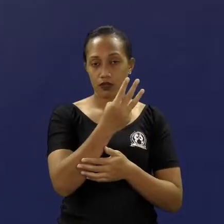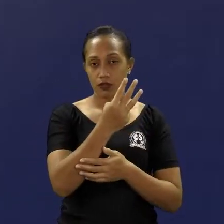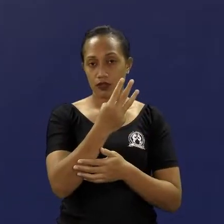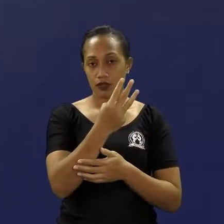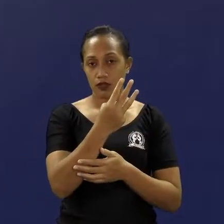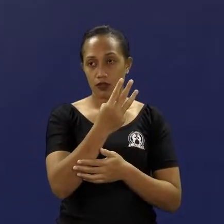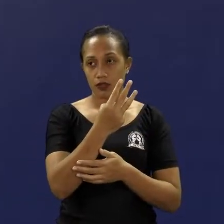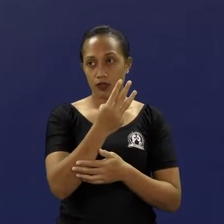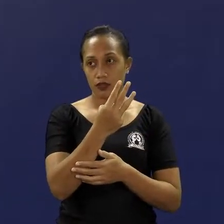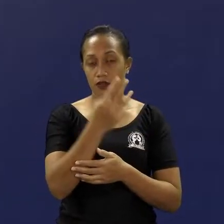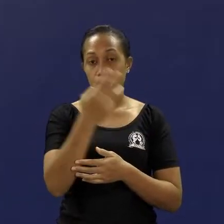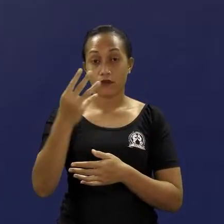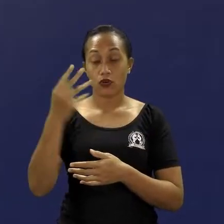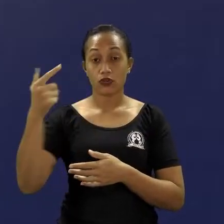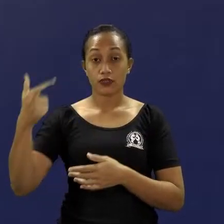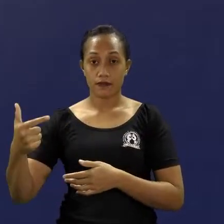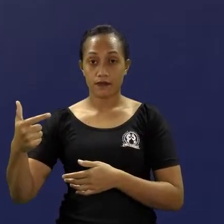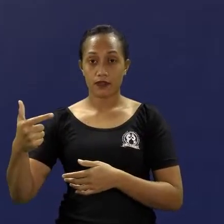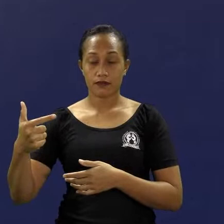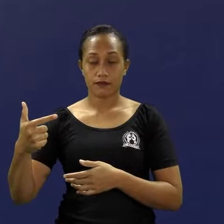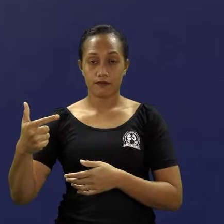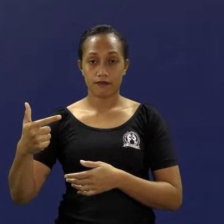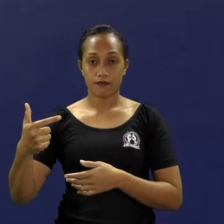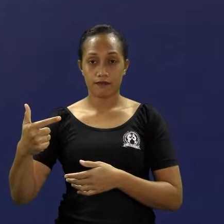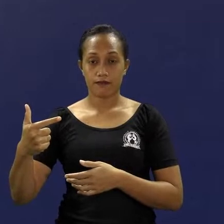4, 7.